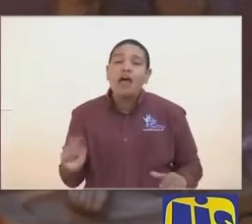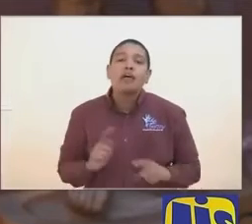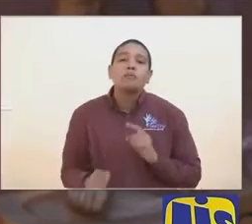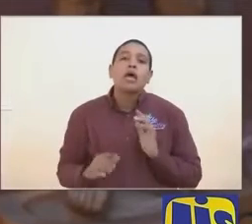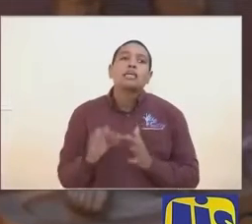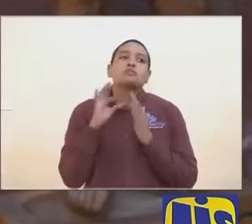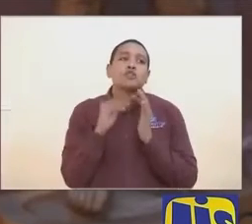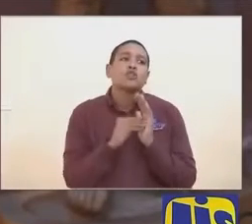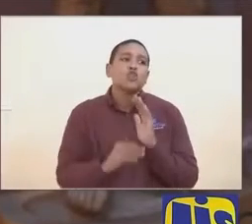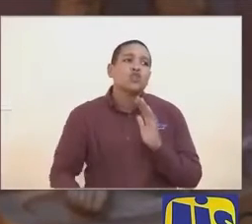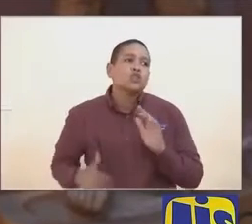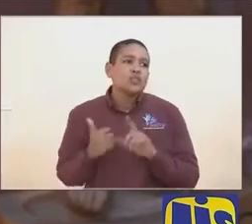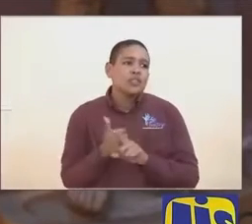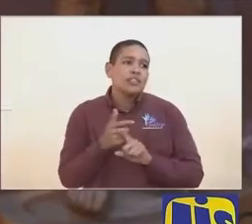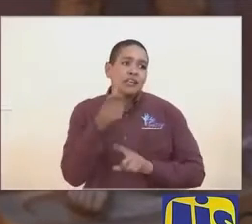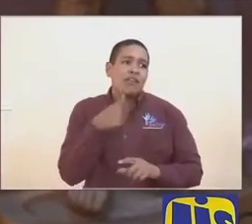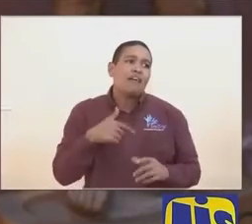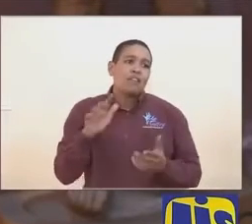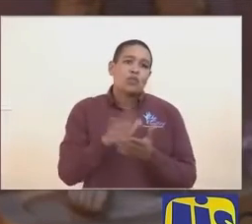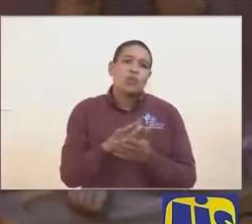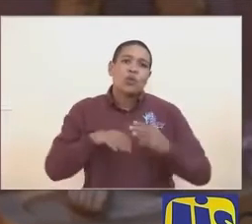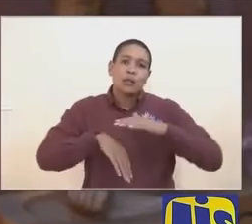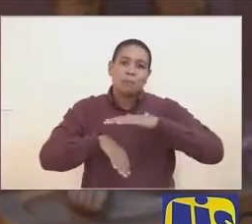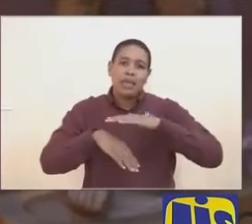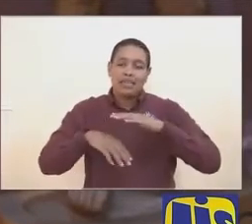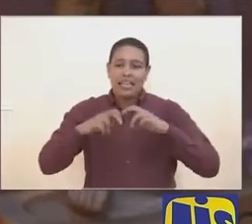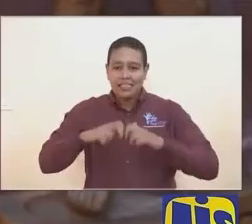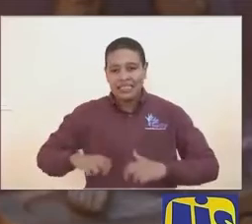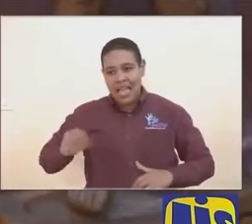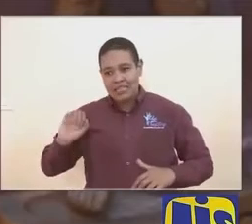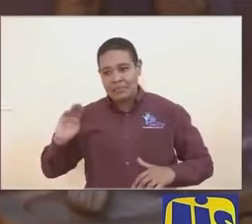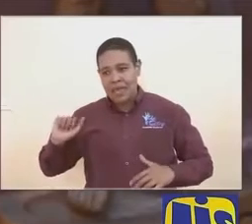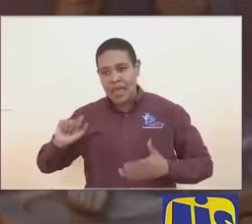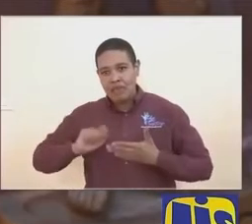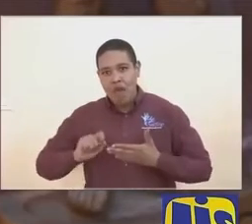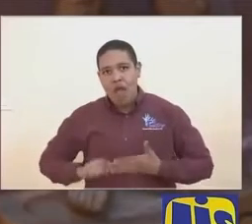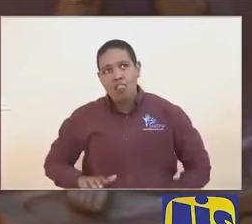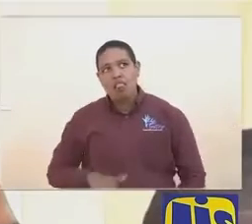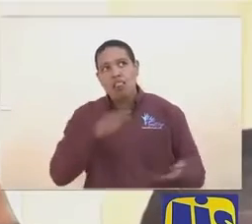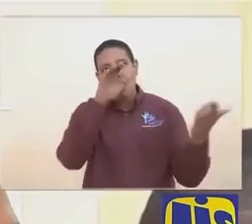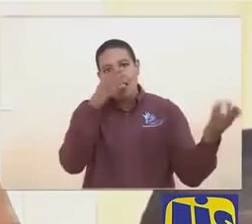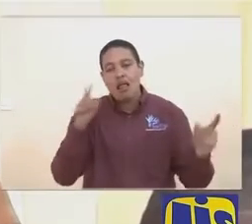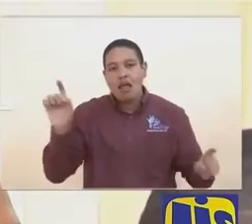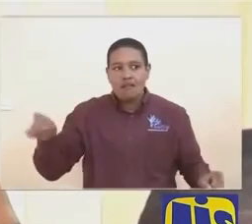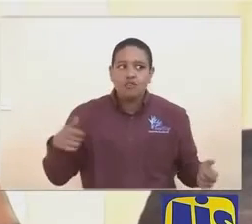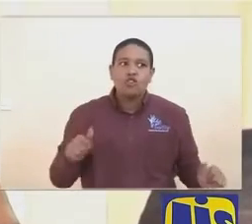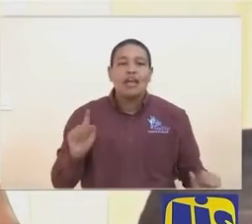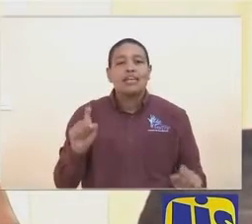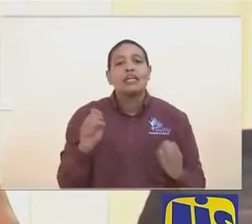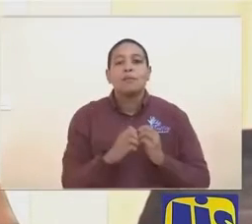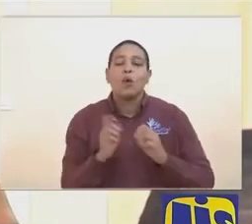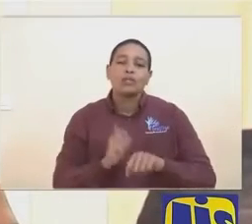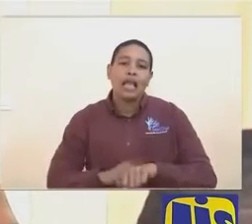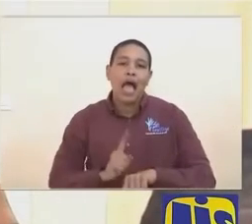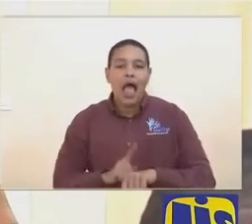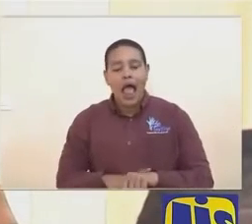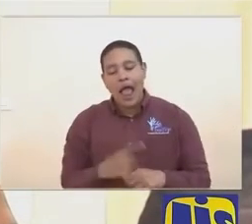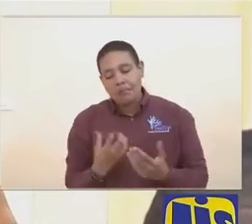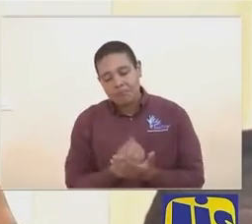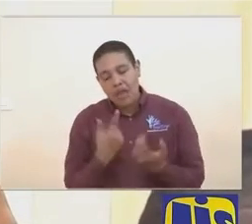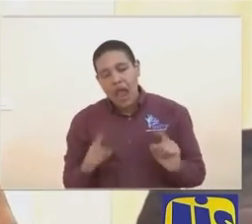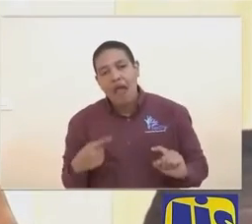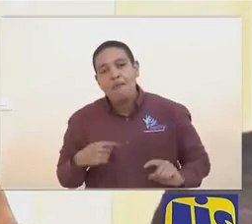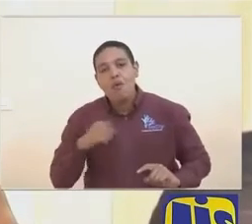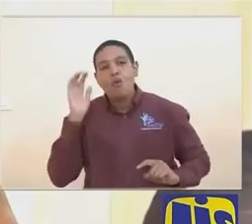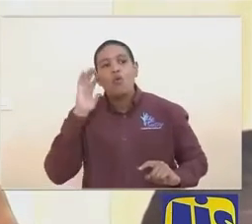have their school-based assessment work to do. They absolutely need more time. And so we will